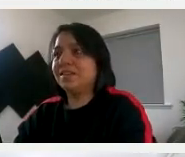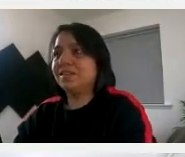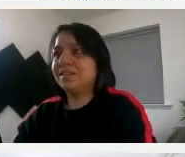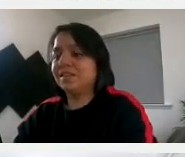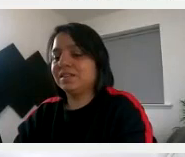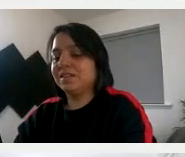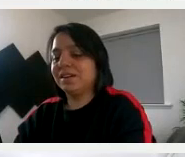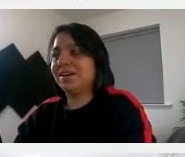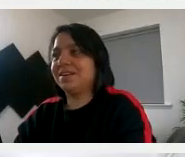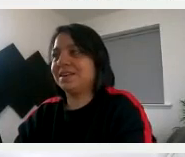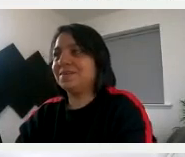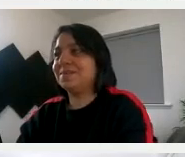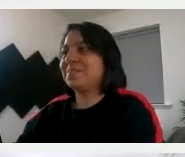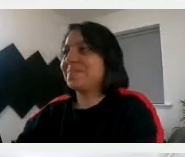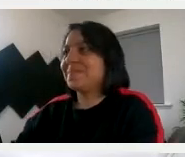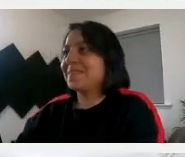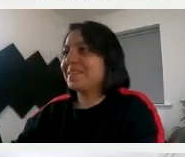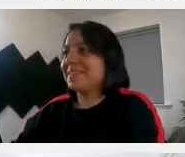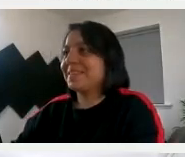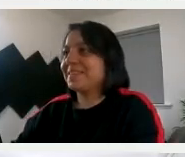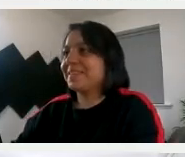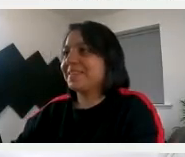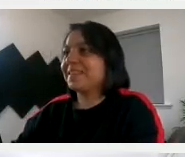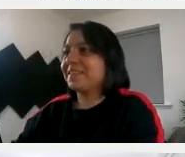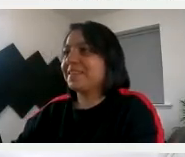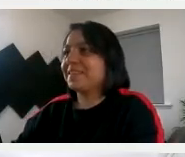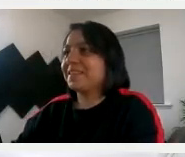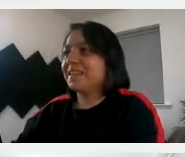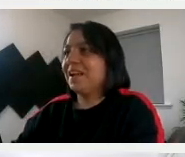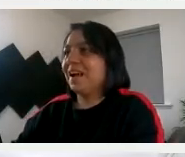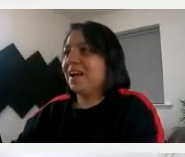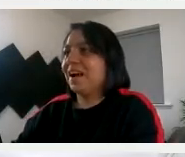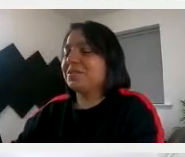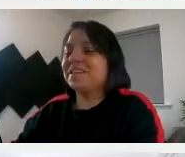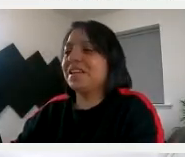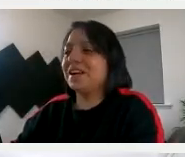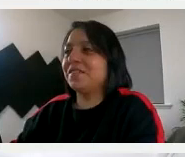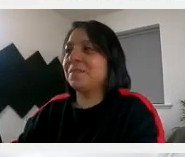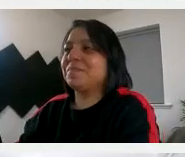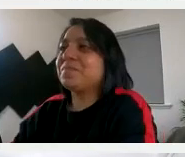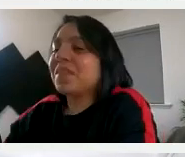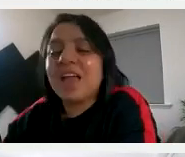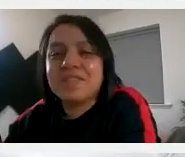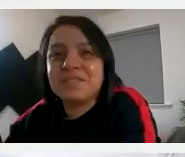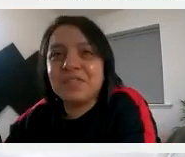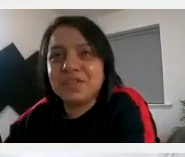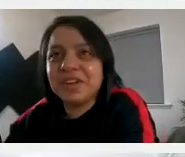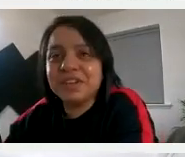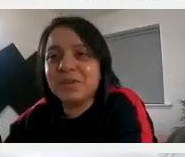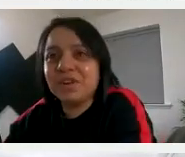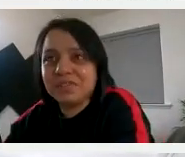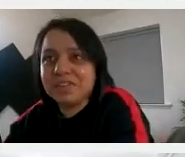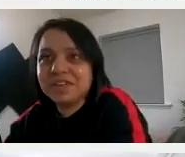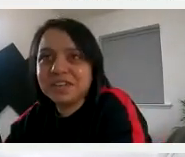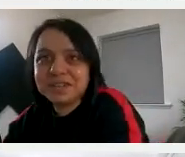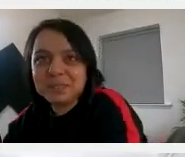Yeah. Oh, Oh, right, okay. right. Oh. I was Yeah. thinking of F is for fish fingers. We love